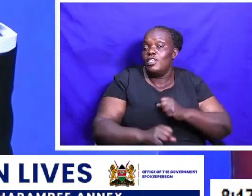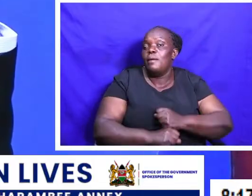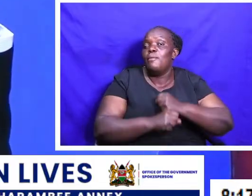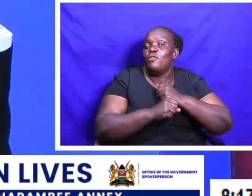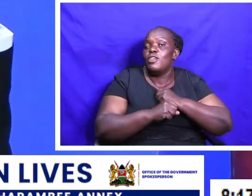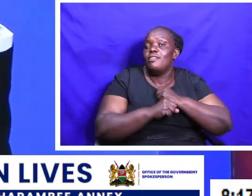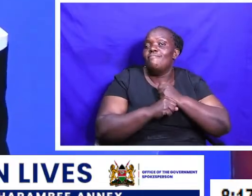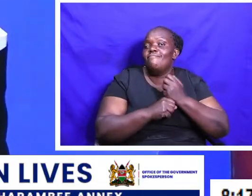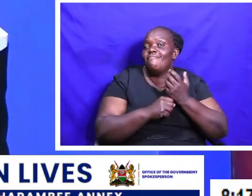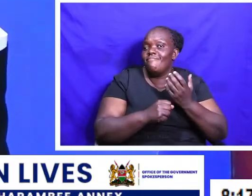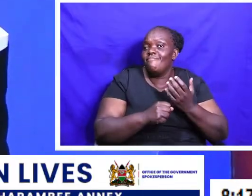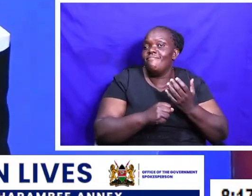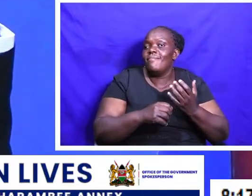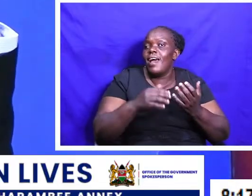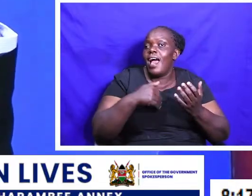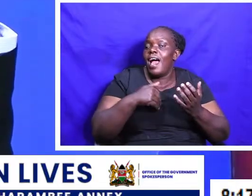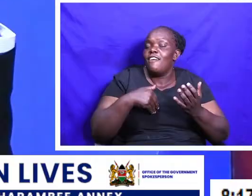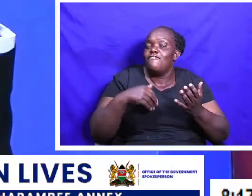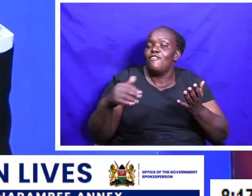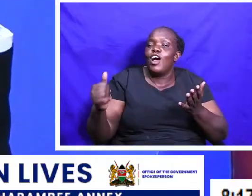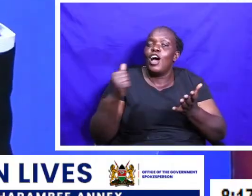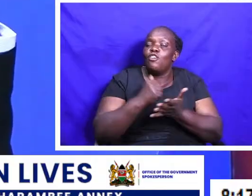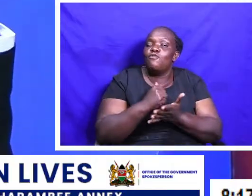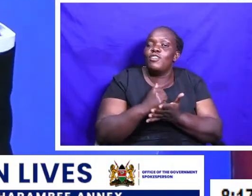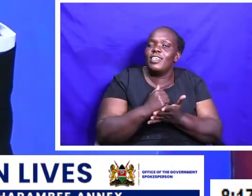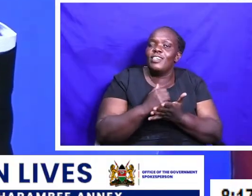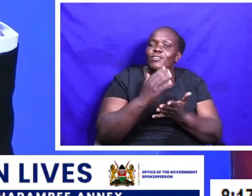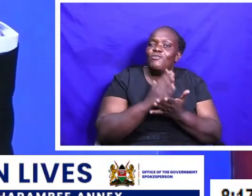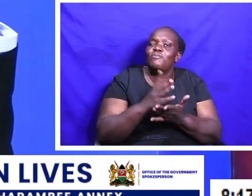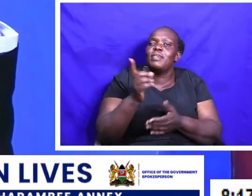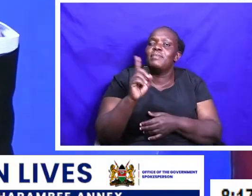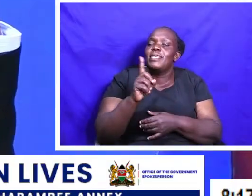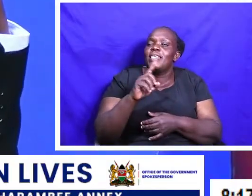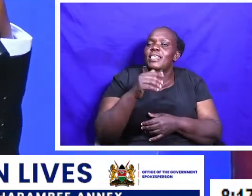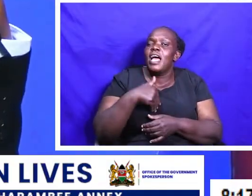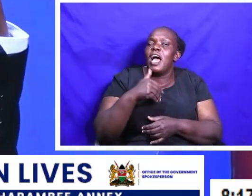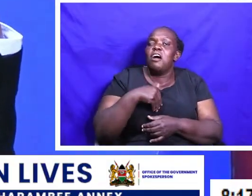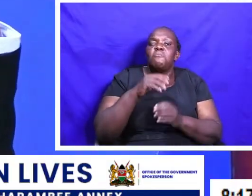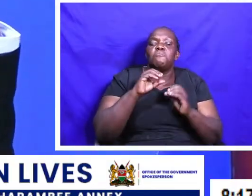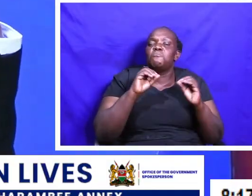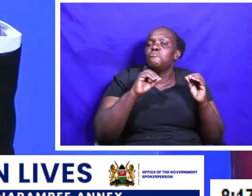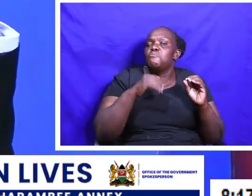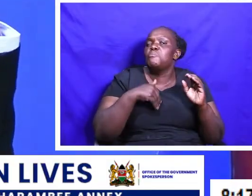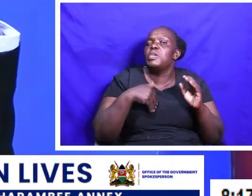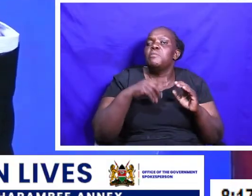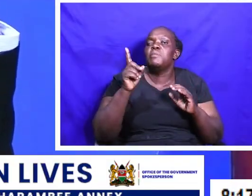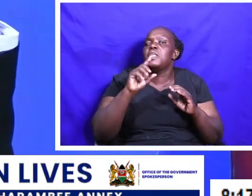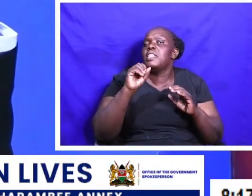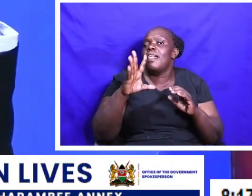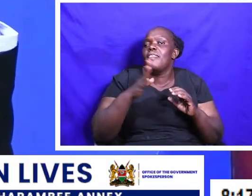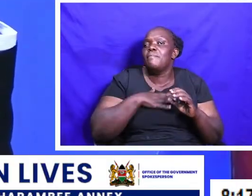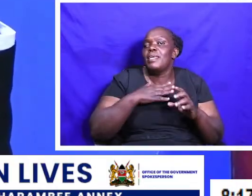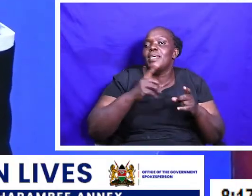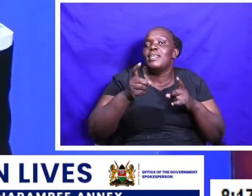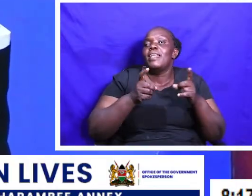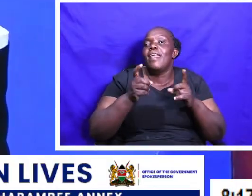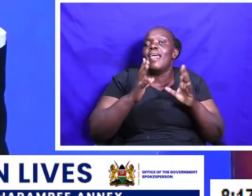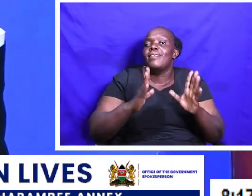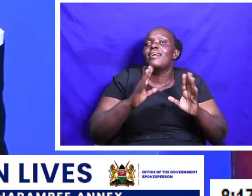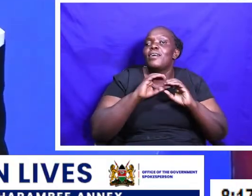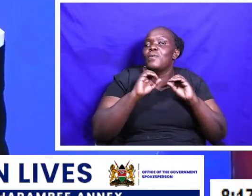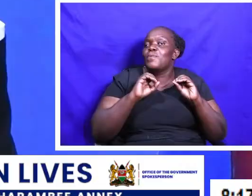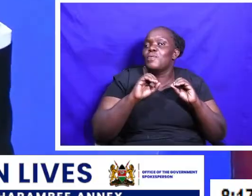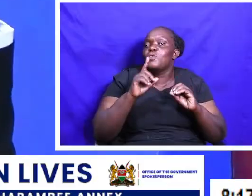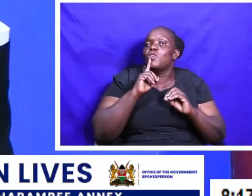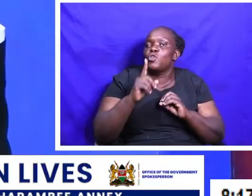support having an office that, you know, I'm not a ministry, basically. Yes, you're not an implementer. I'm not a ministry, I'm not a director. Yeah.